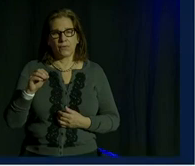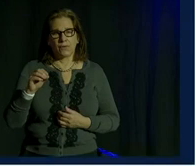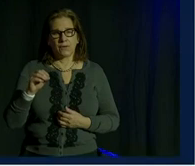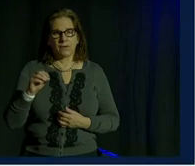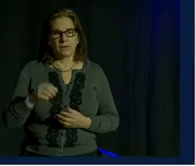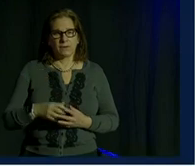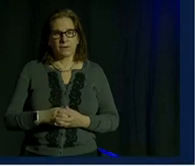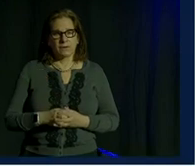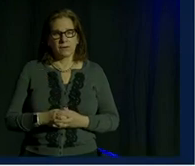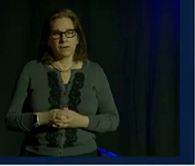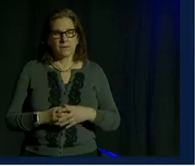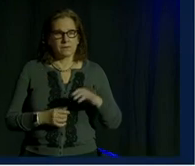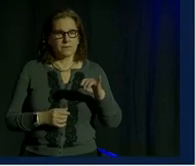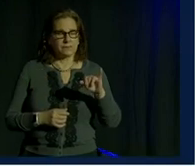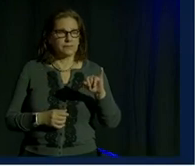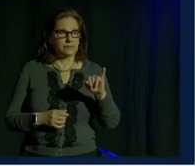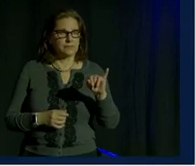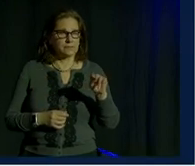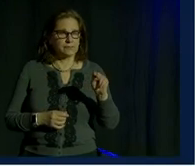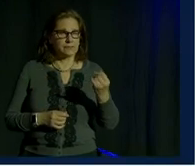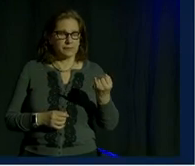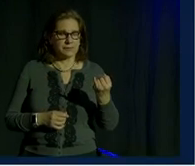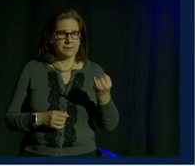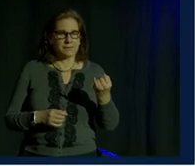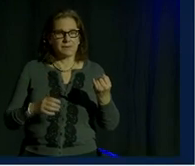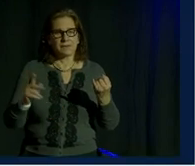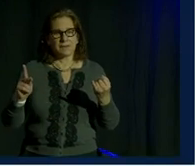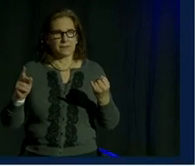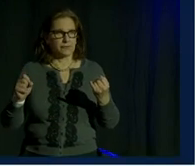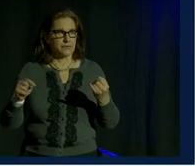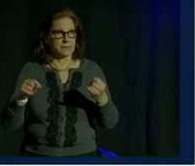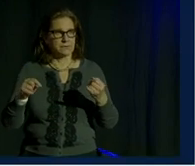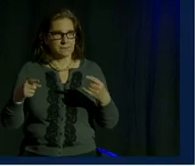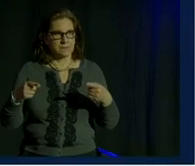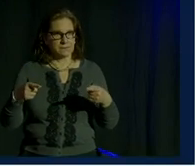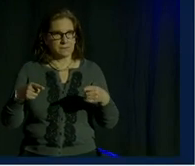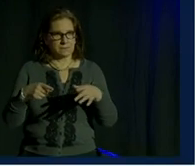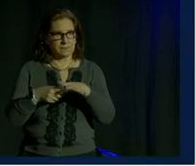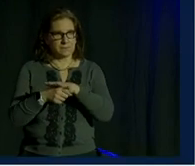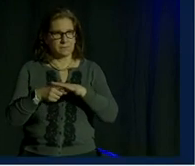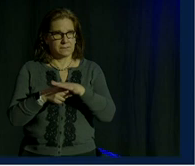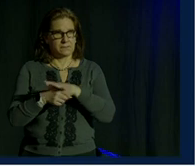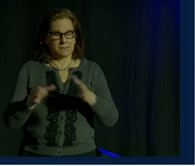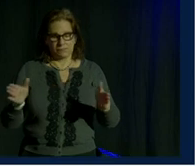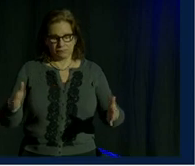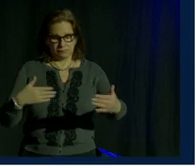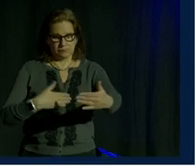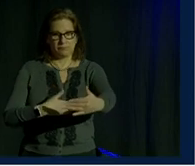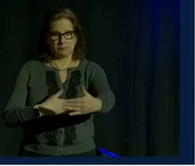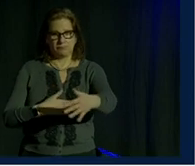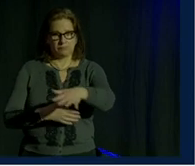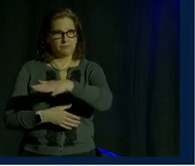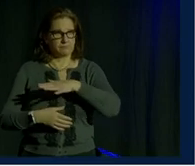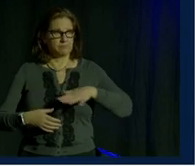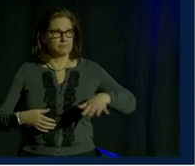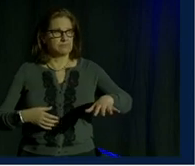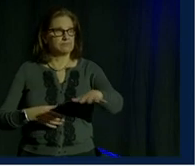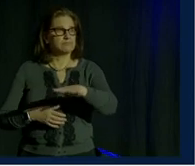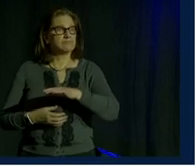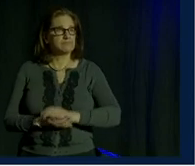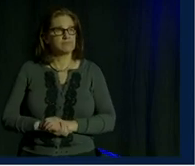About a block away is Square 768, roughly 1 acre, and between K and L Streets, and bounded by 2nd Place